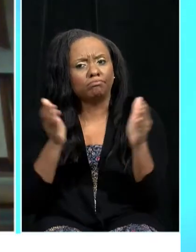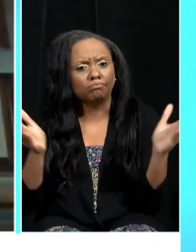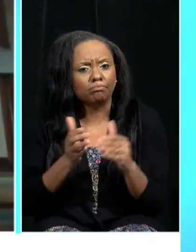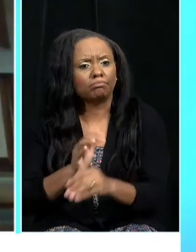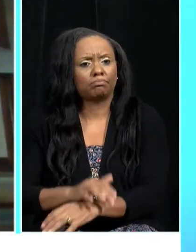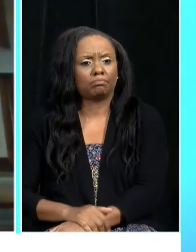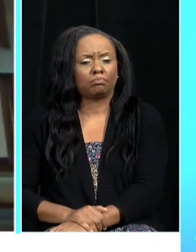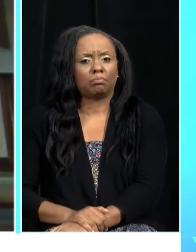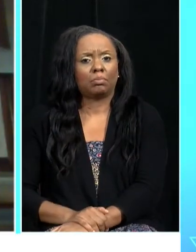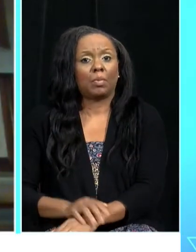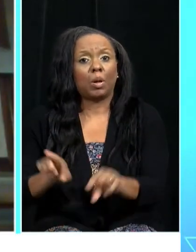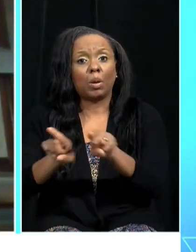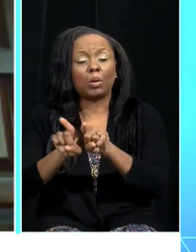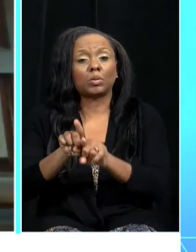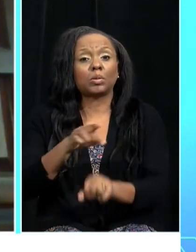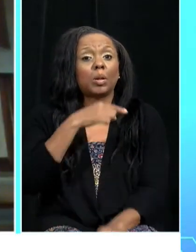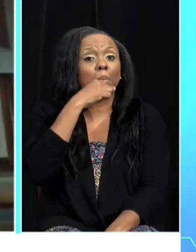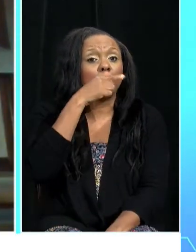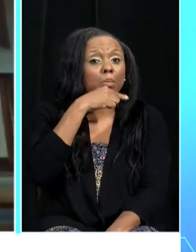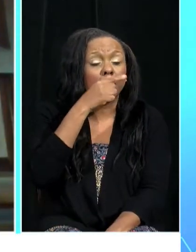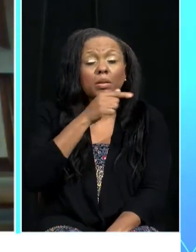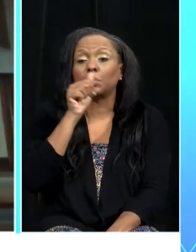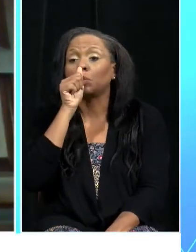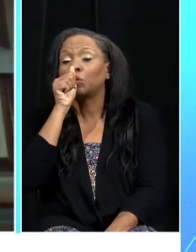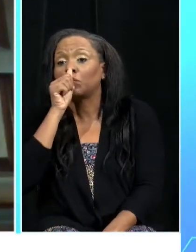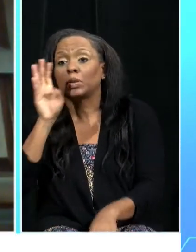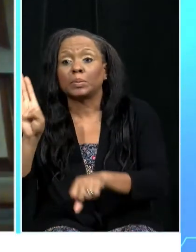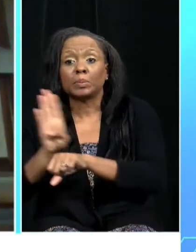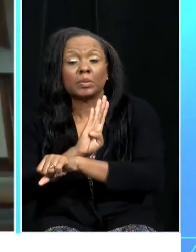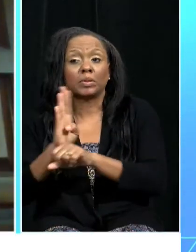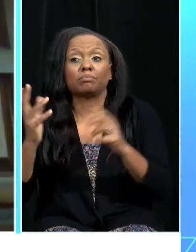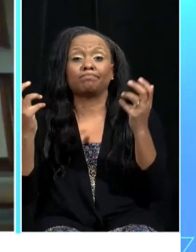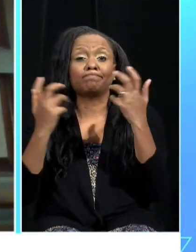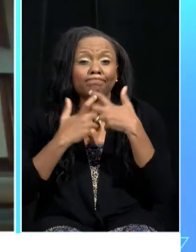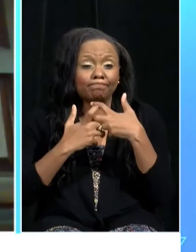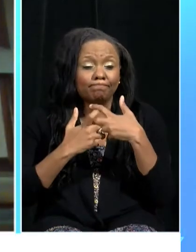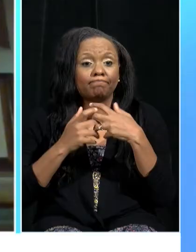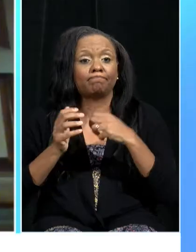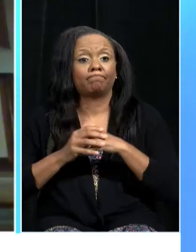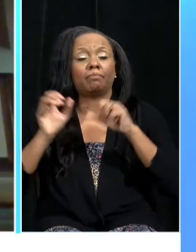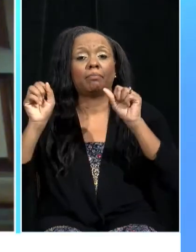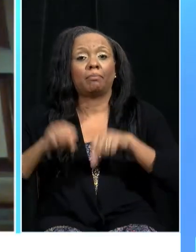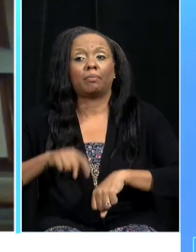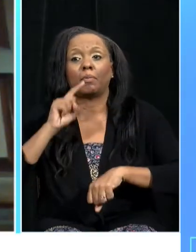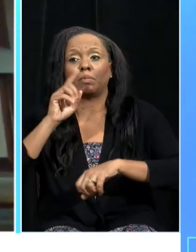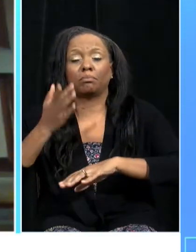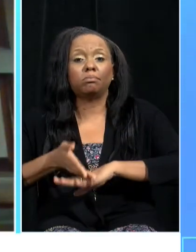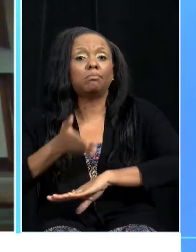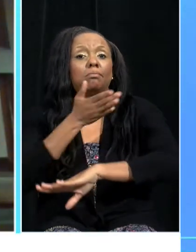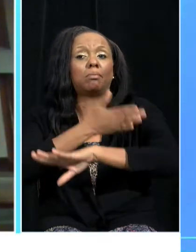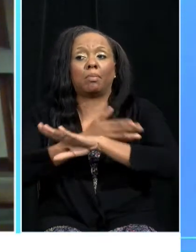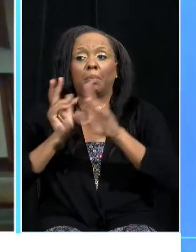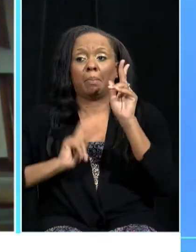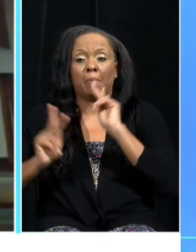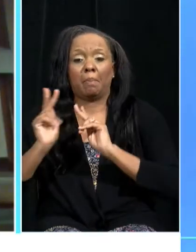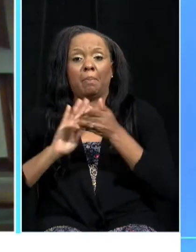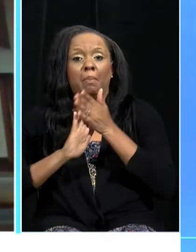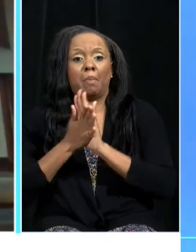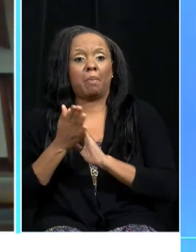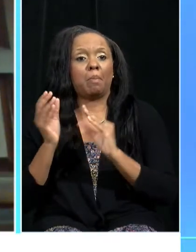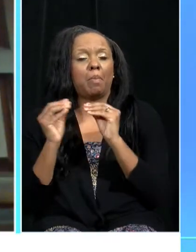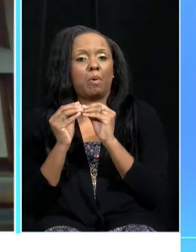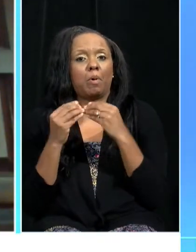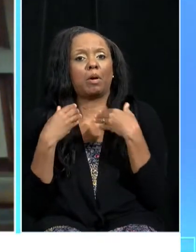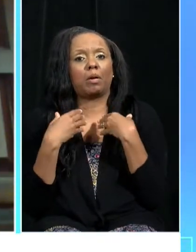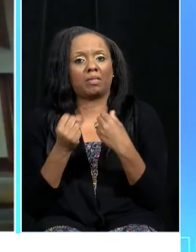enterprises. And yeah, it can only add to the boost in terms of confidence. Now, if things